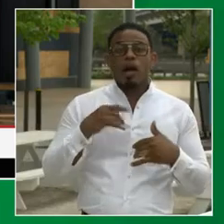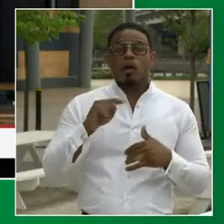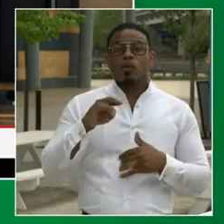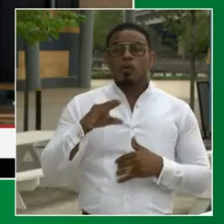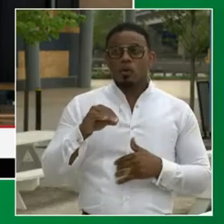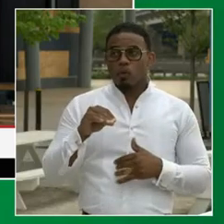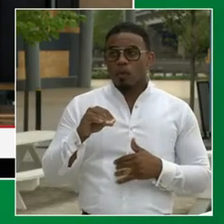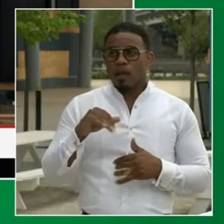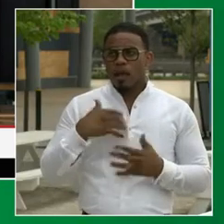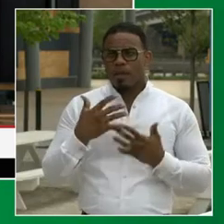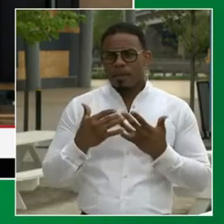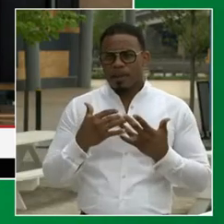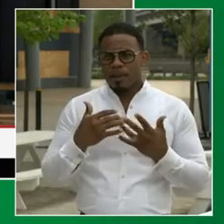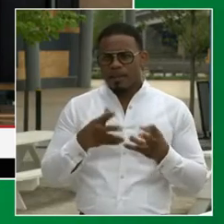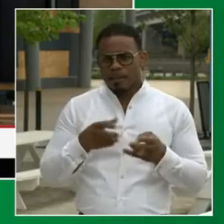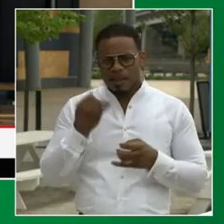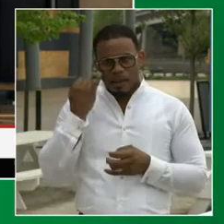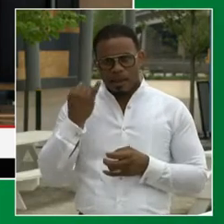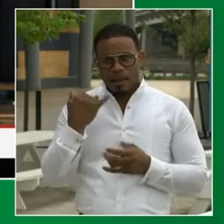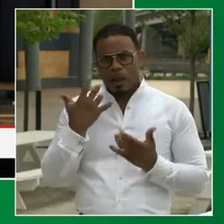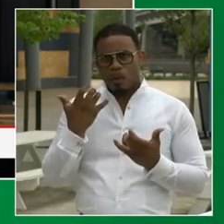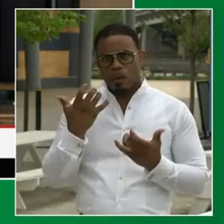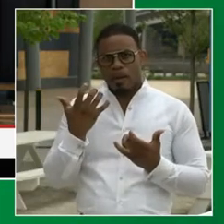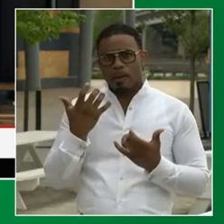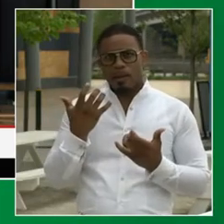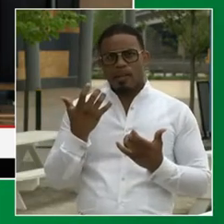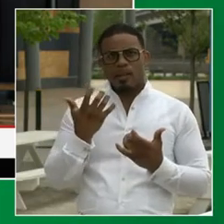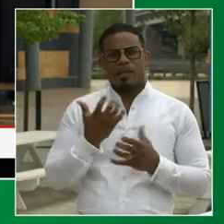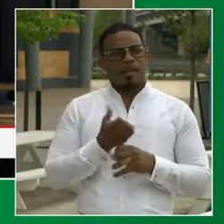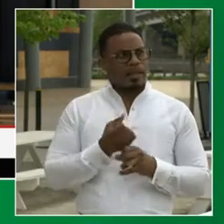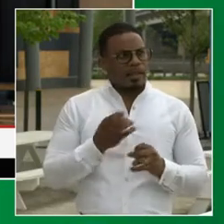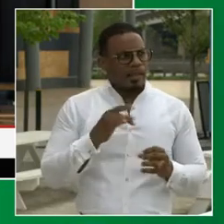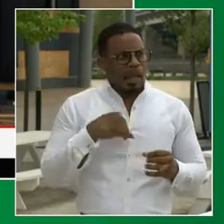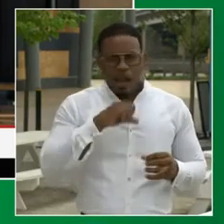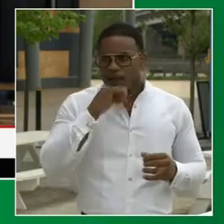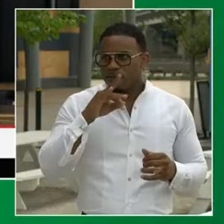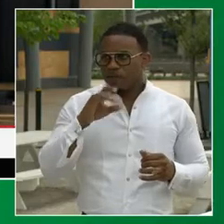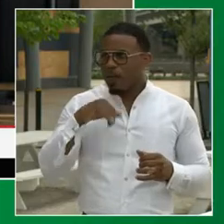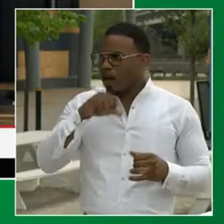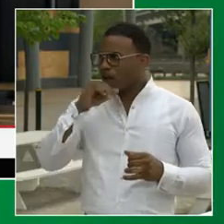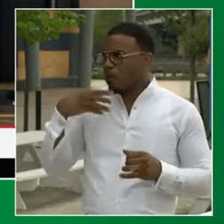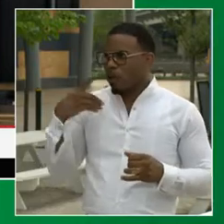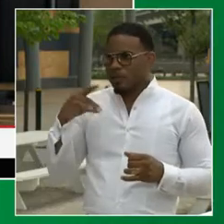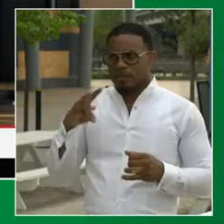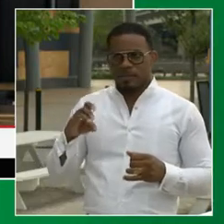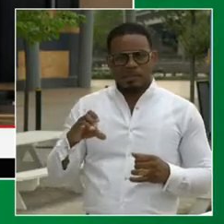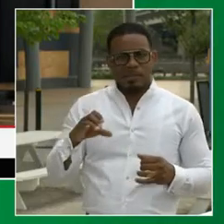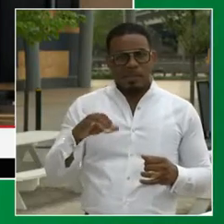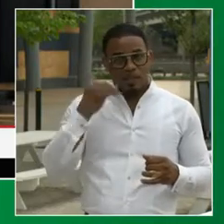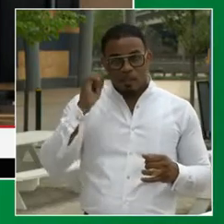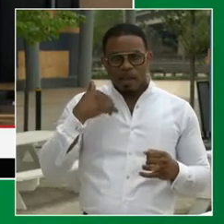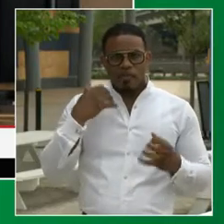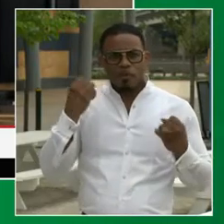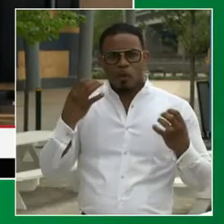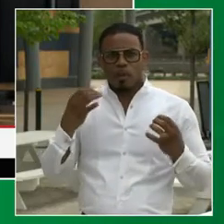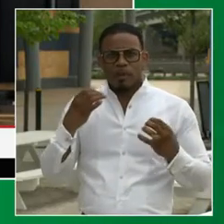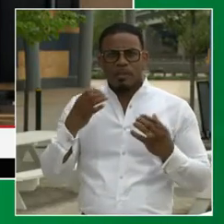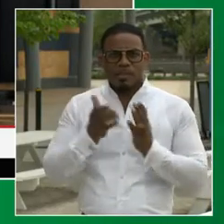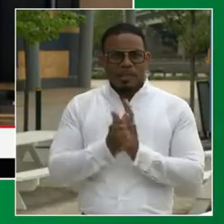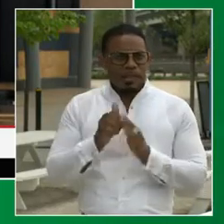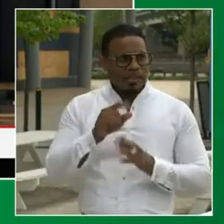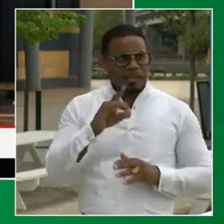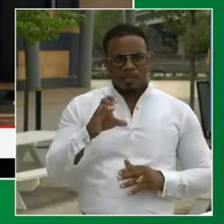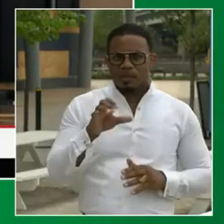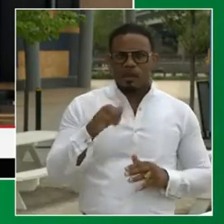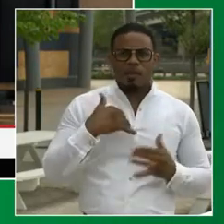studio, I'm kind of taking that idea, but I want to get DC. I love my city. I love Washington, D.C. And we have so much talent in